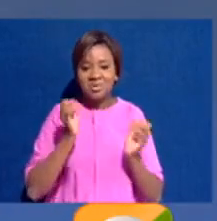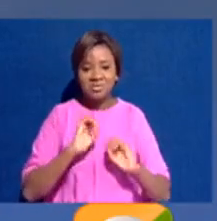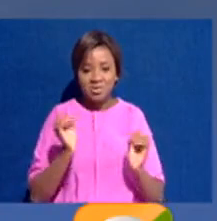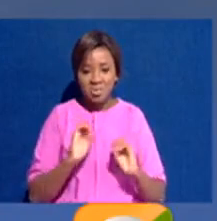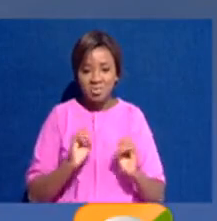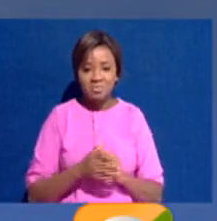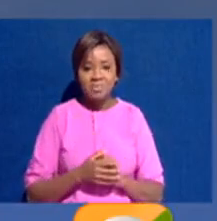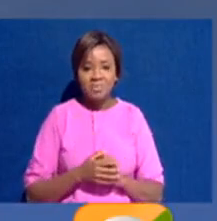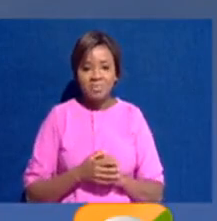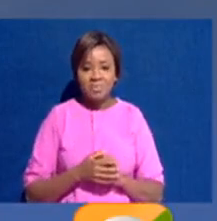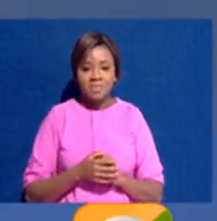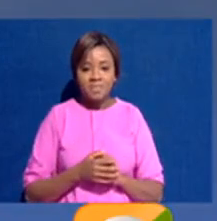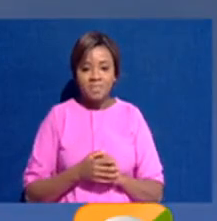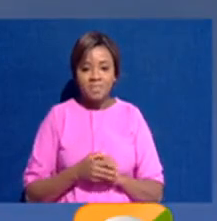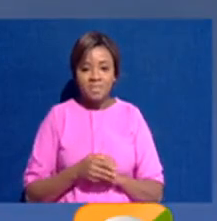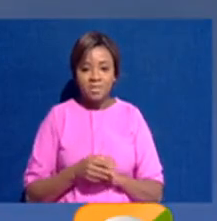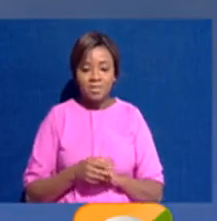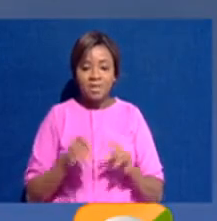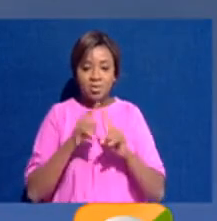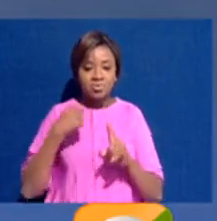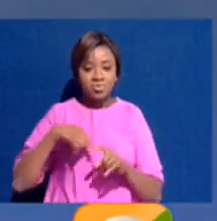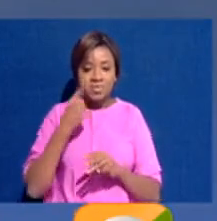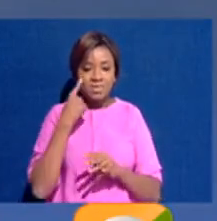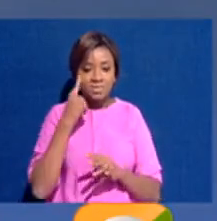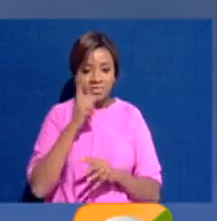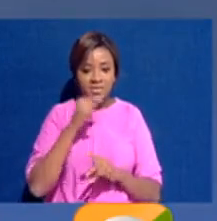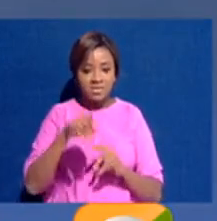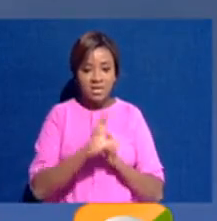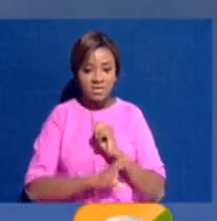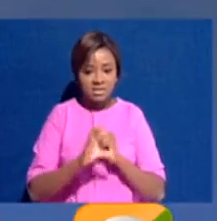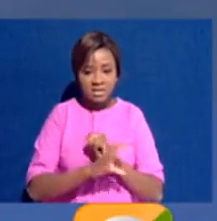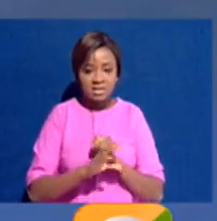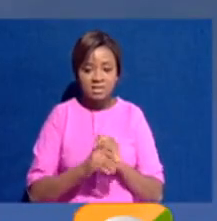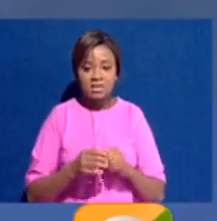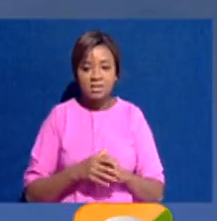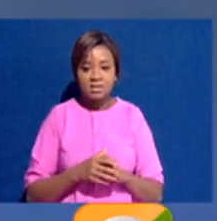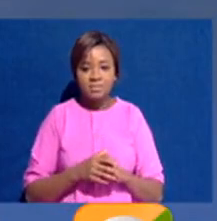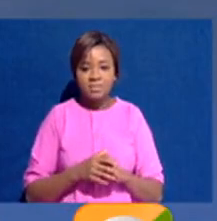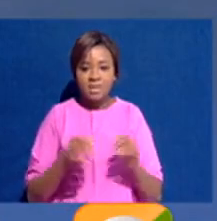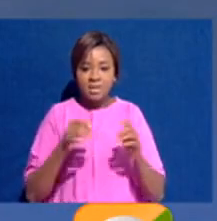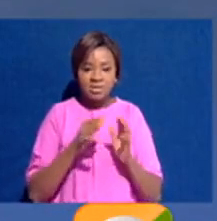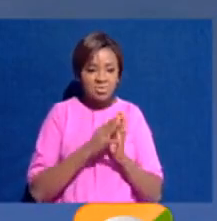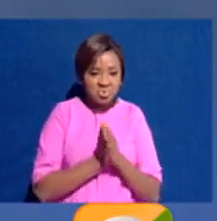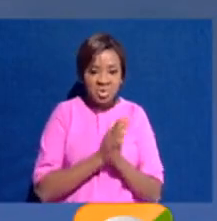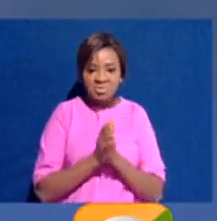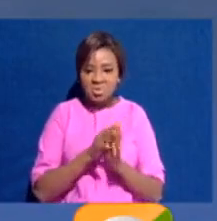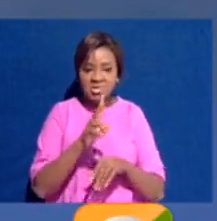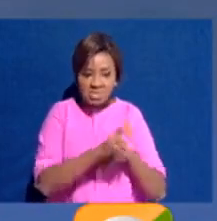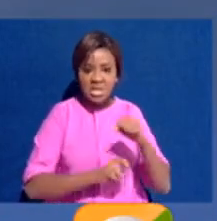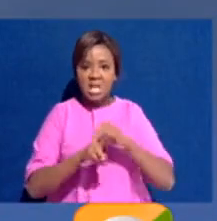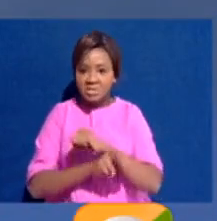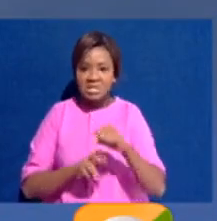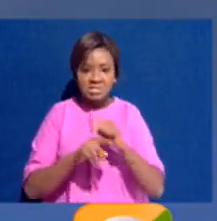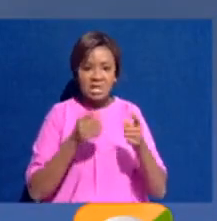are not sucked into suckers that we have seen in this country. Scandals are mentioned, but we don't have any logical